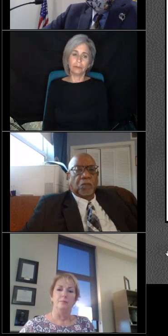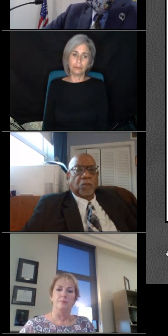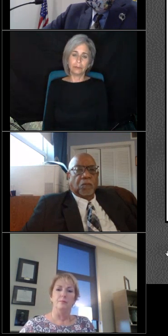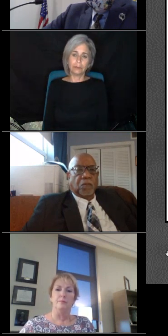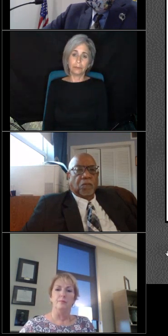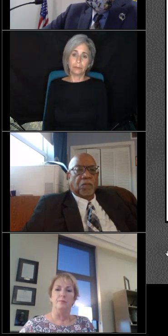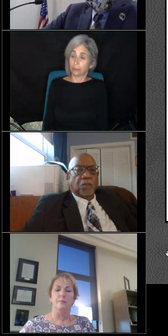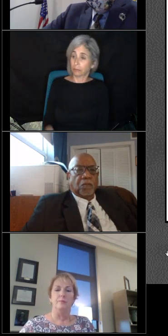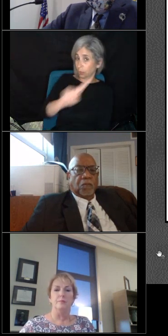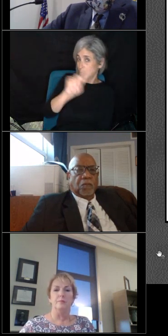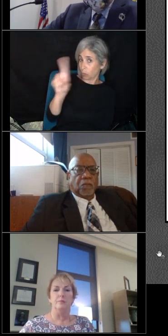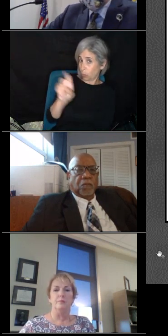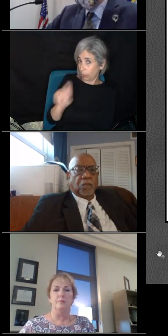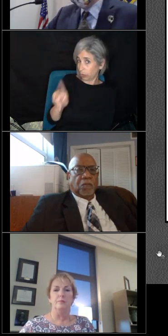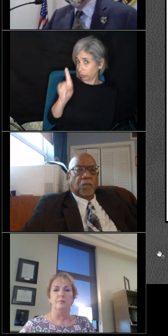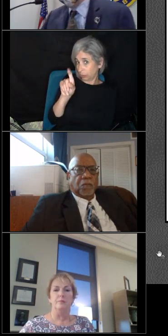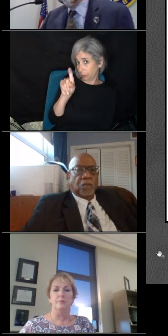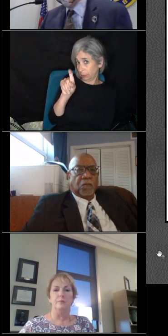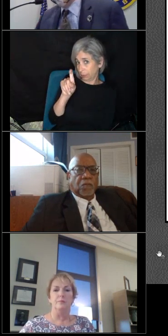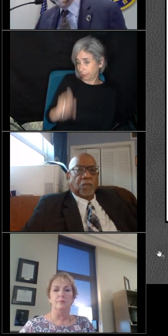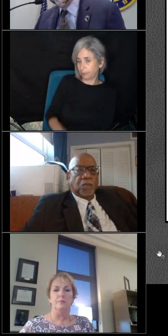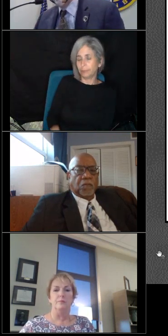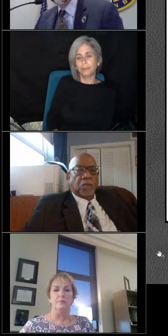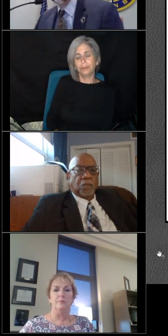Any questions?